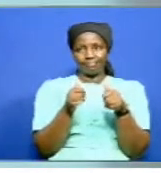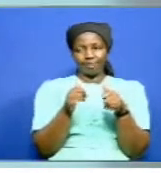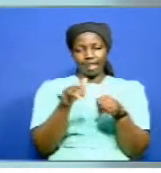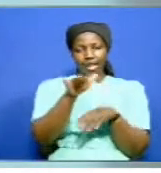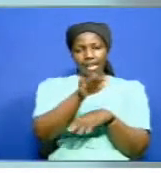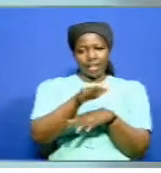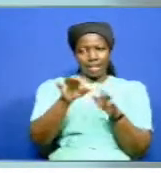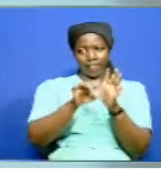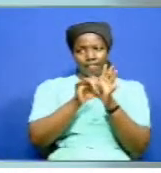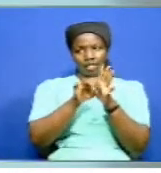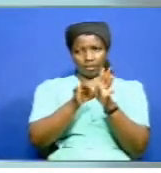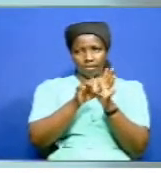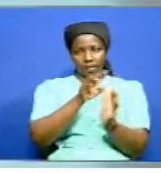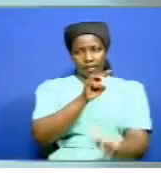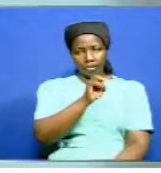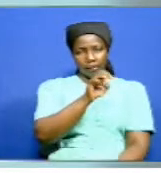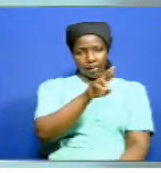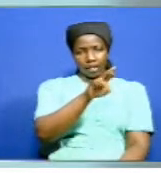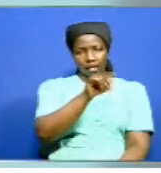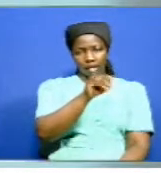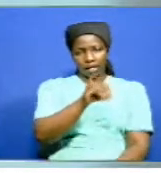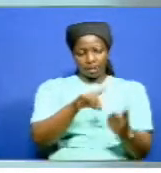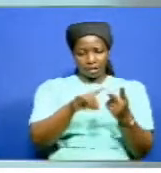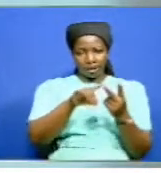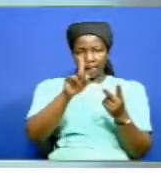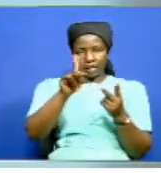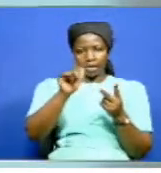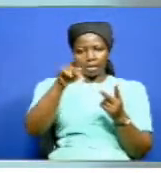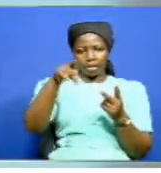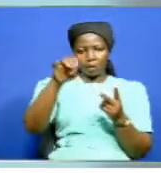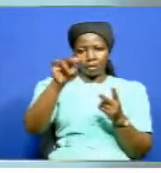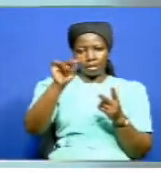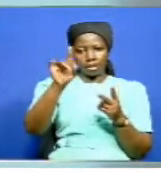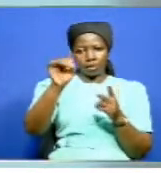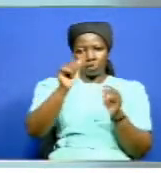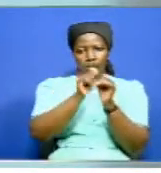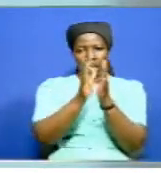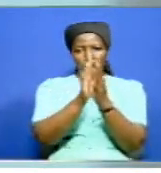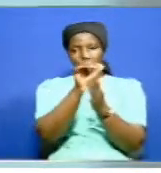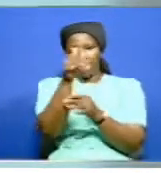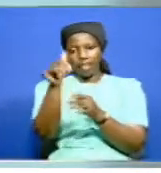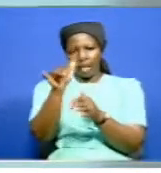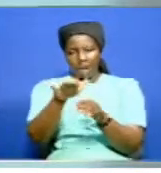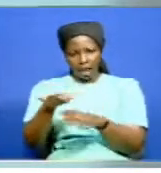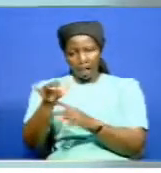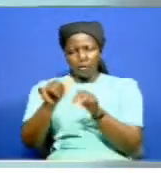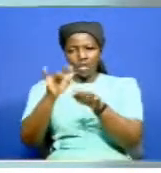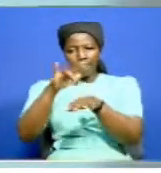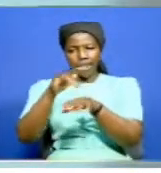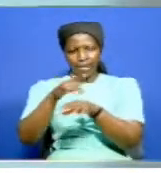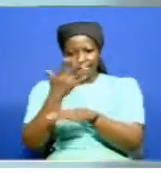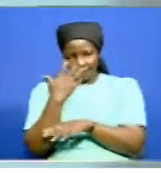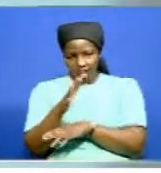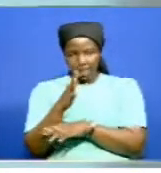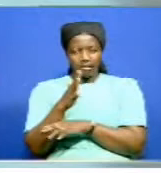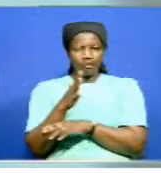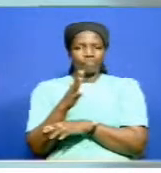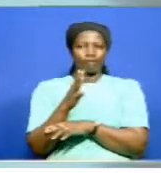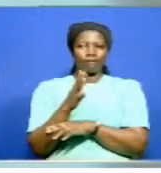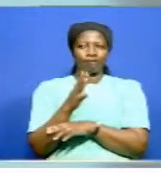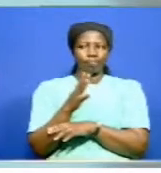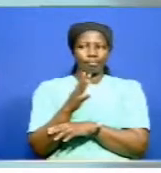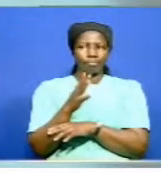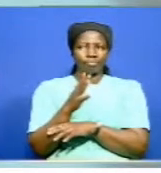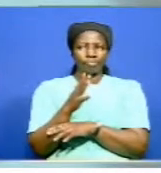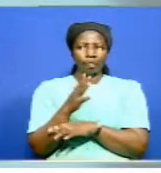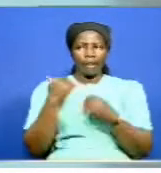areas like Merti, Kapedo, and even other locations that have been affected by rising lake waters or where facilities have been submerged. I'm